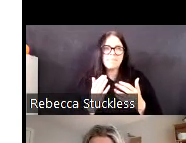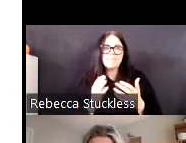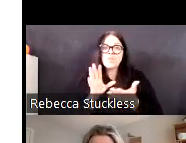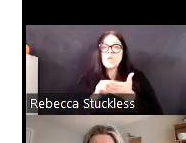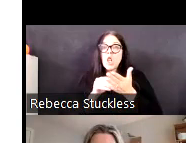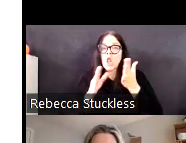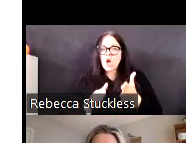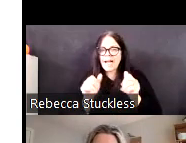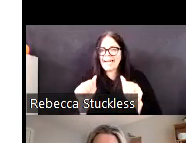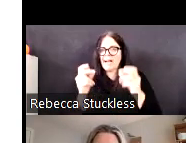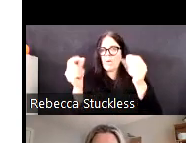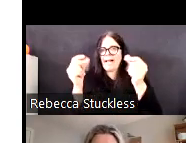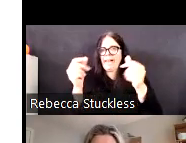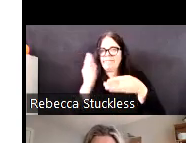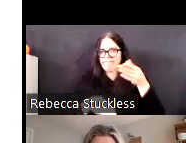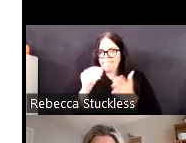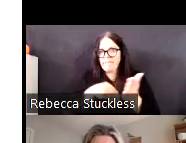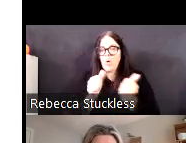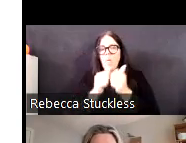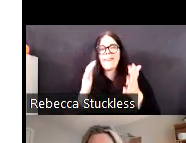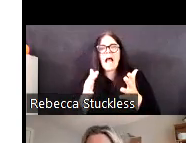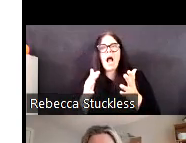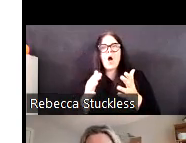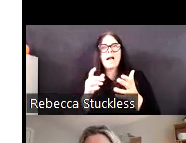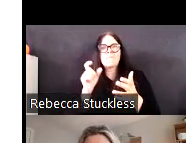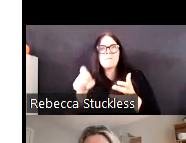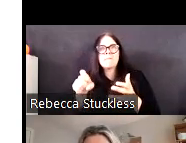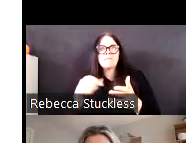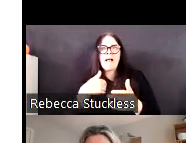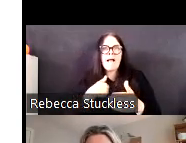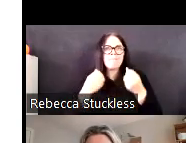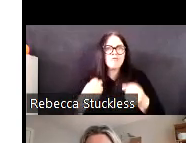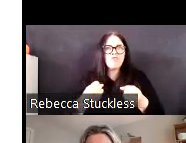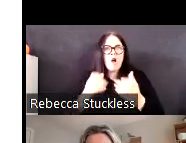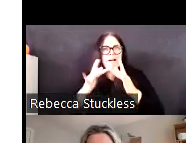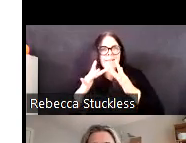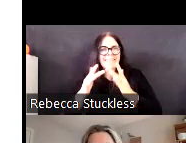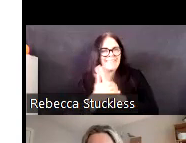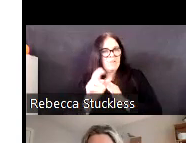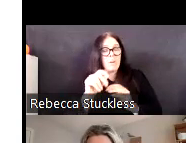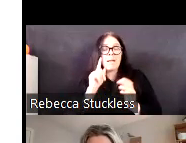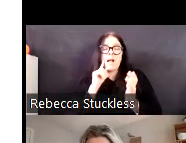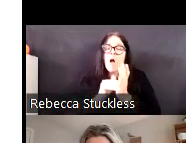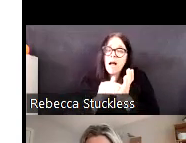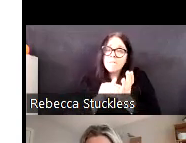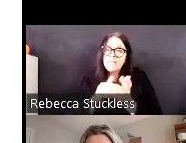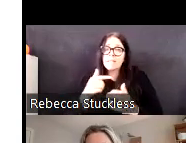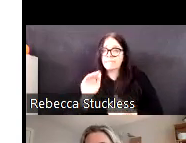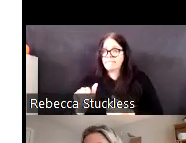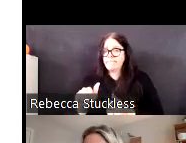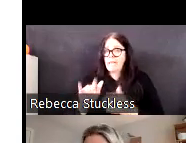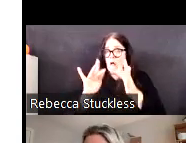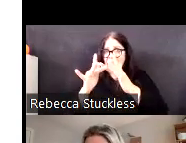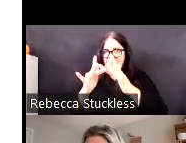quickly do it without having to use too many digital skills. Because anytime we ask them to do something online, it's very different than on paper.